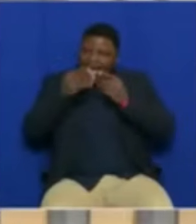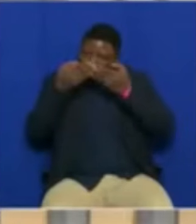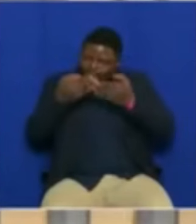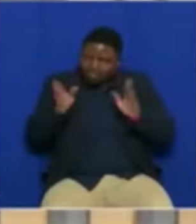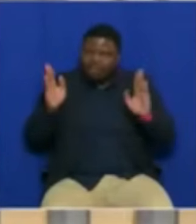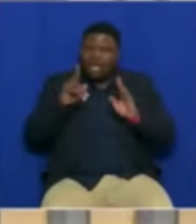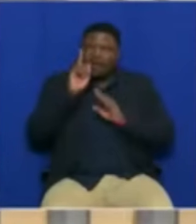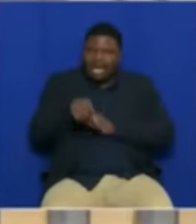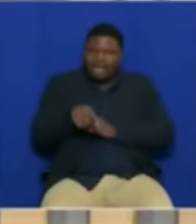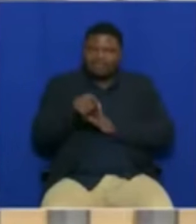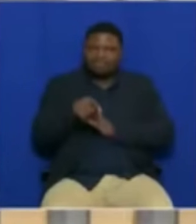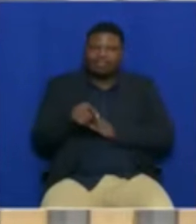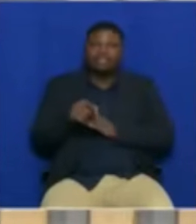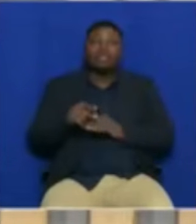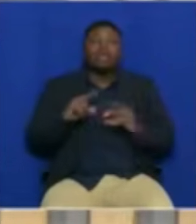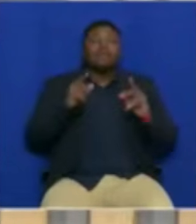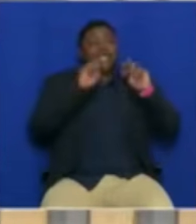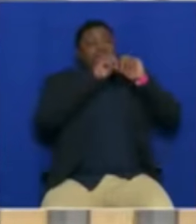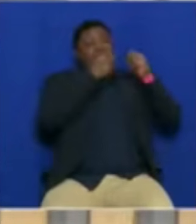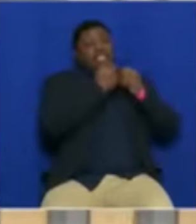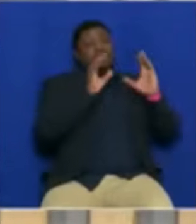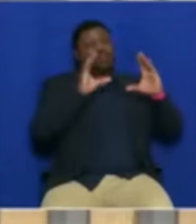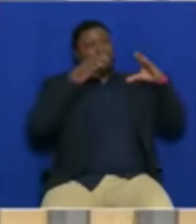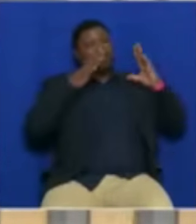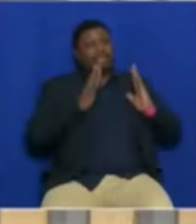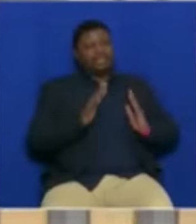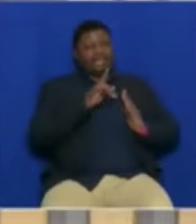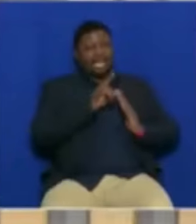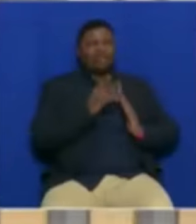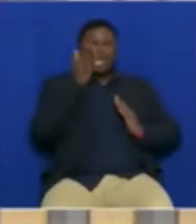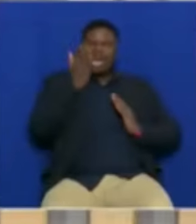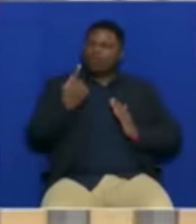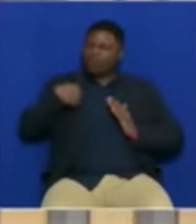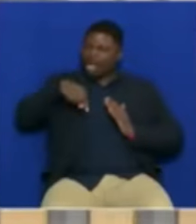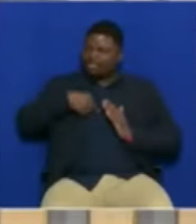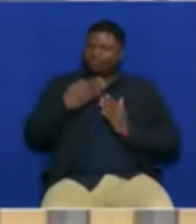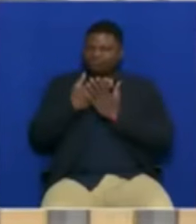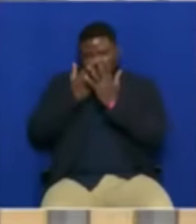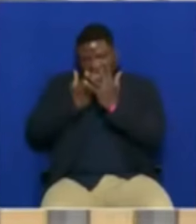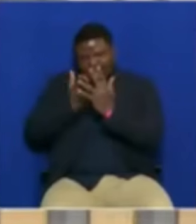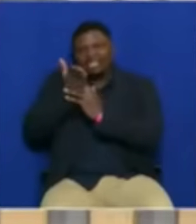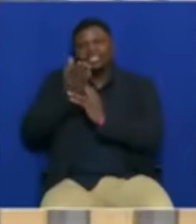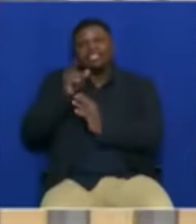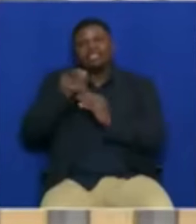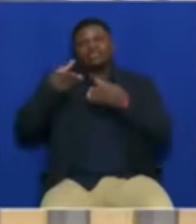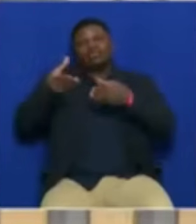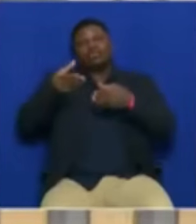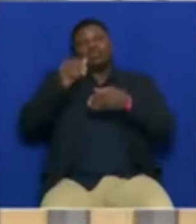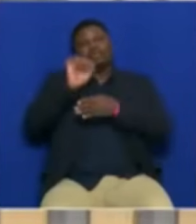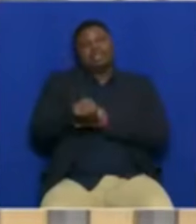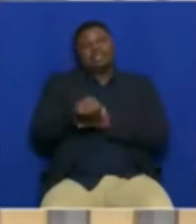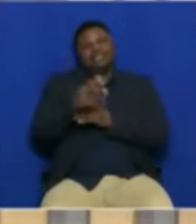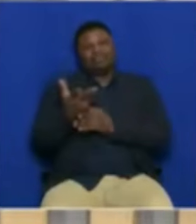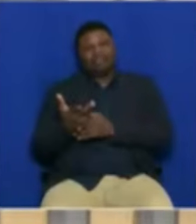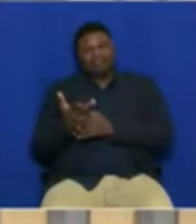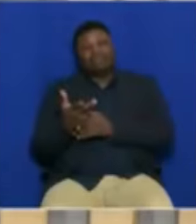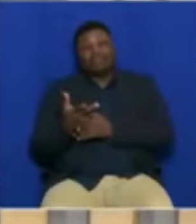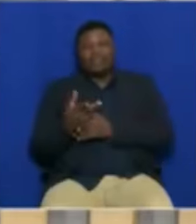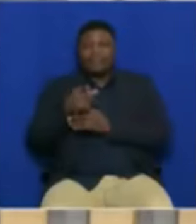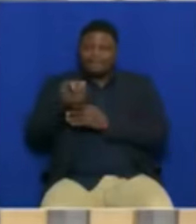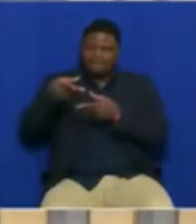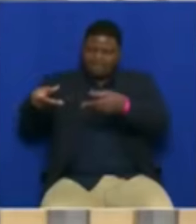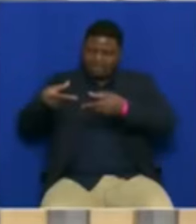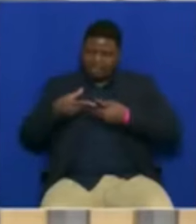and there were quite a number of files that he brought to us. So when those files were brought to us, we perused